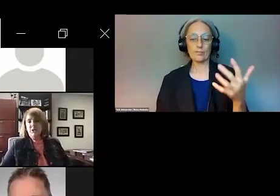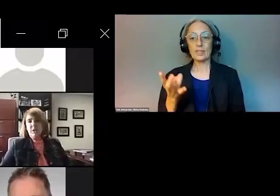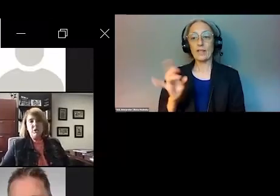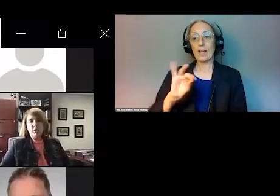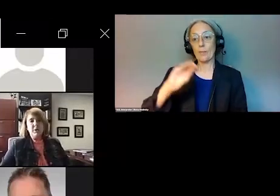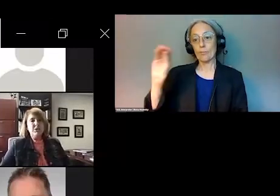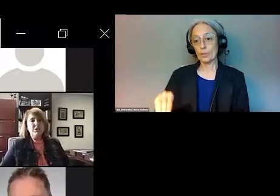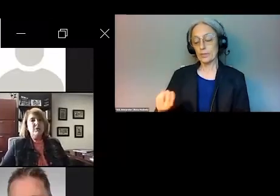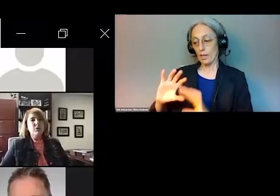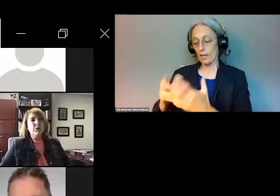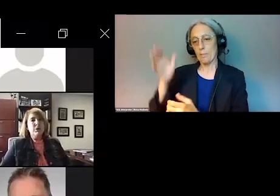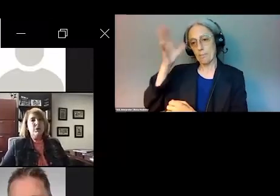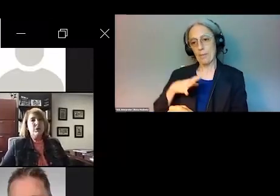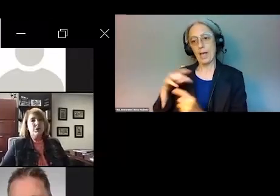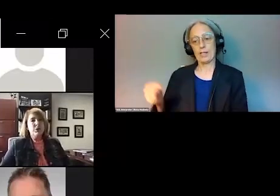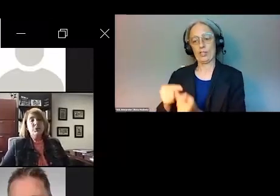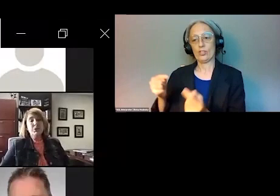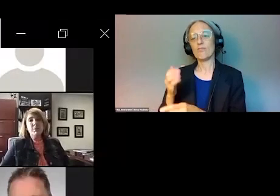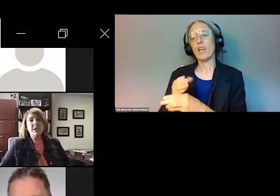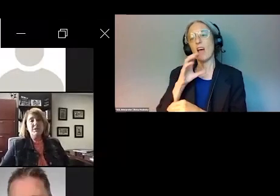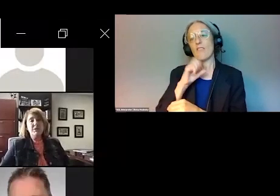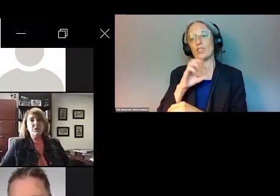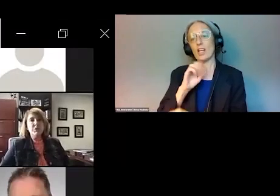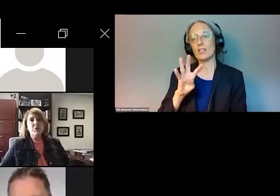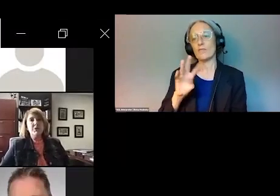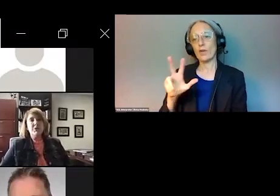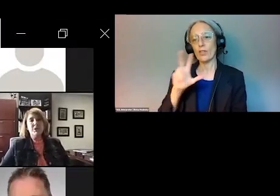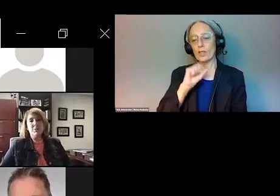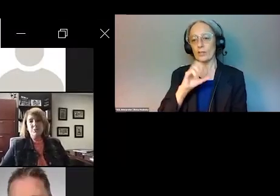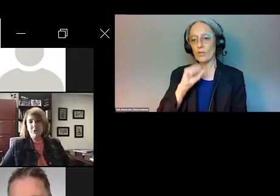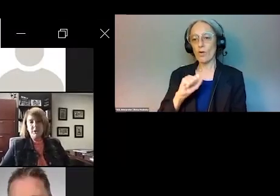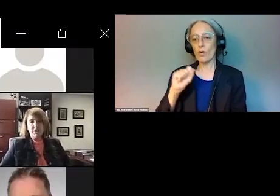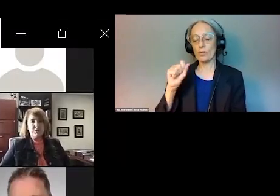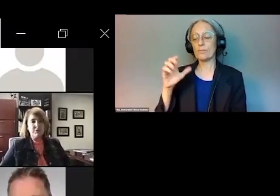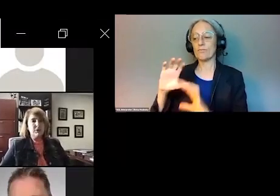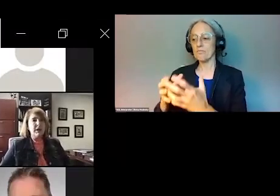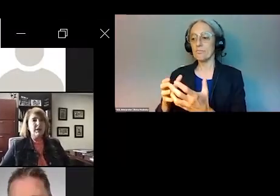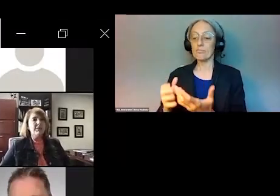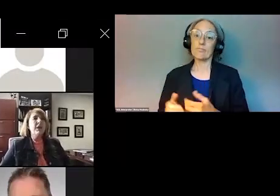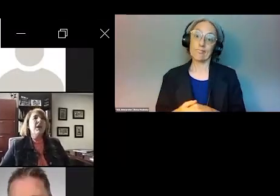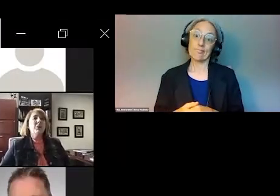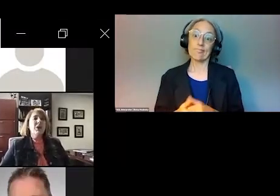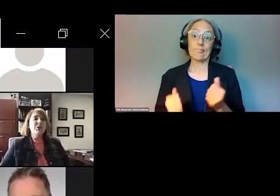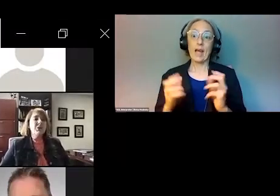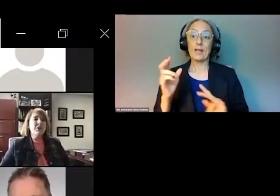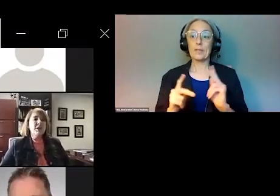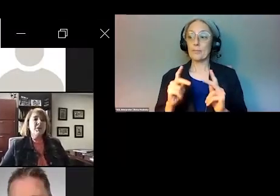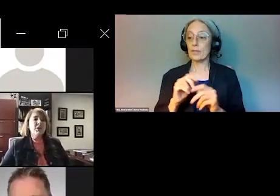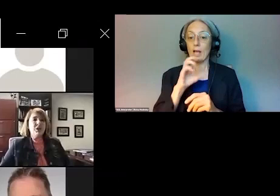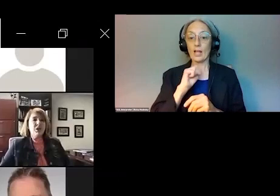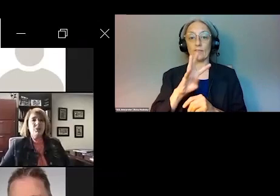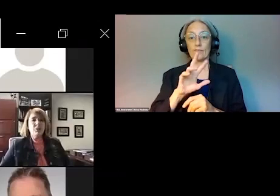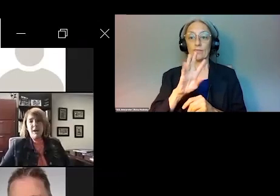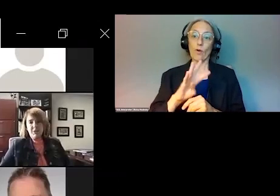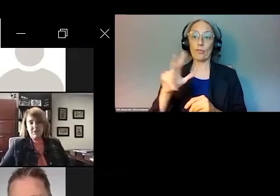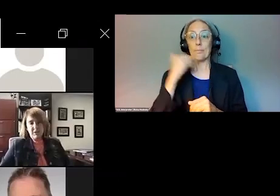the average age of injury in the U.S. is around 43 years old, which for many individuals are potentially the most productive years of their life. And we also